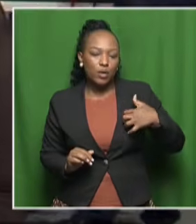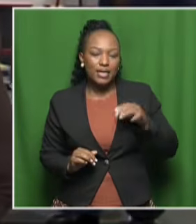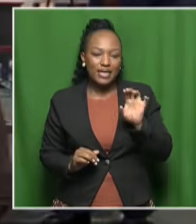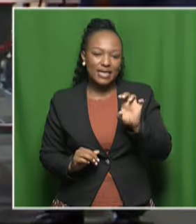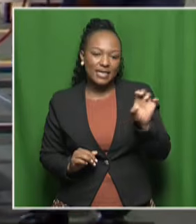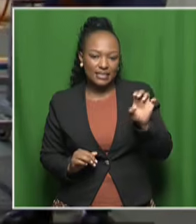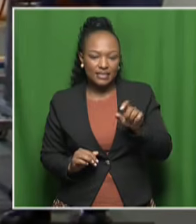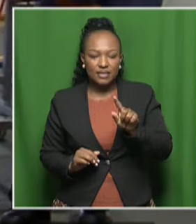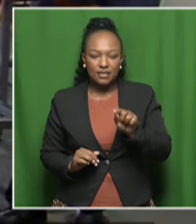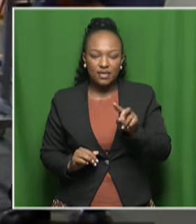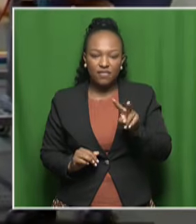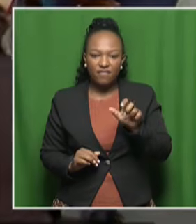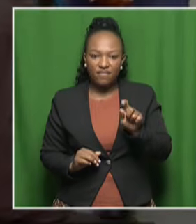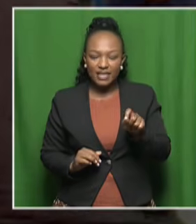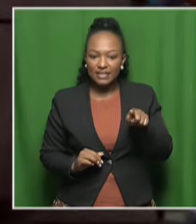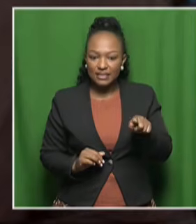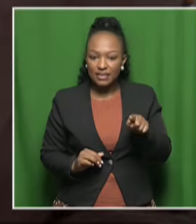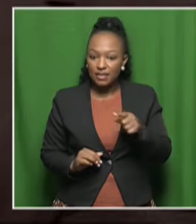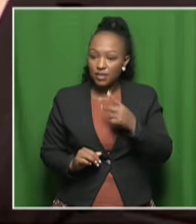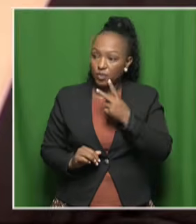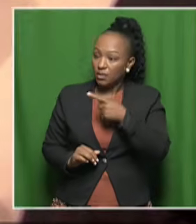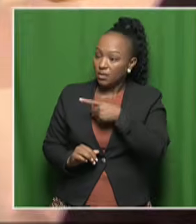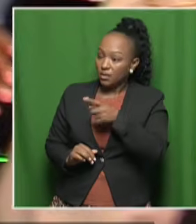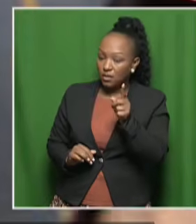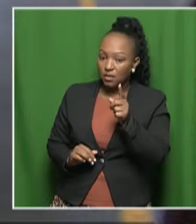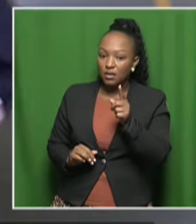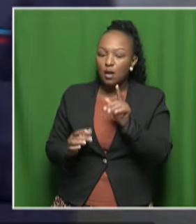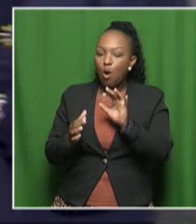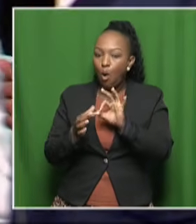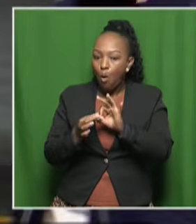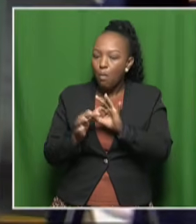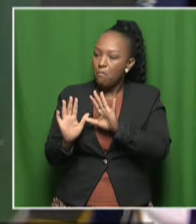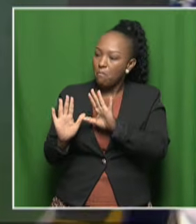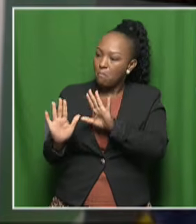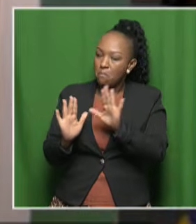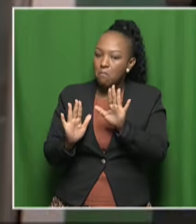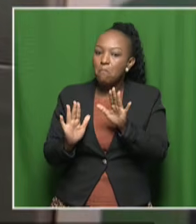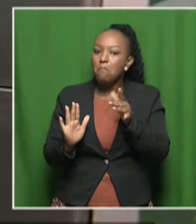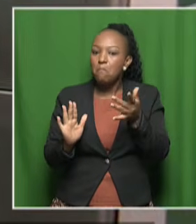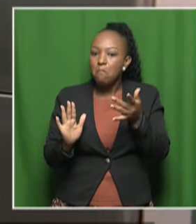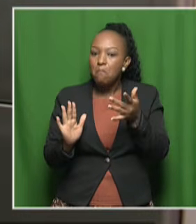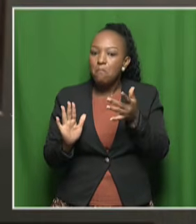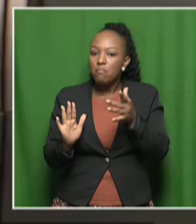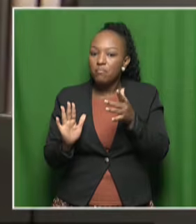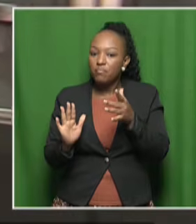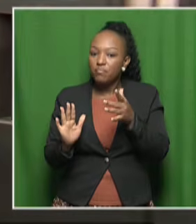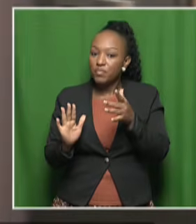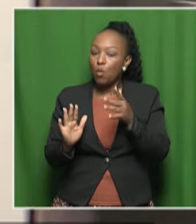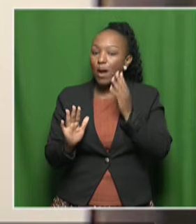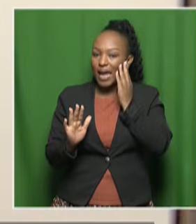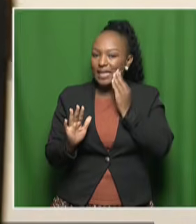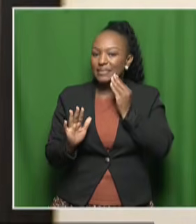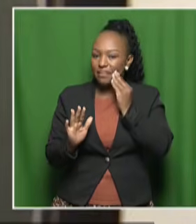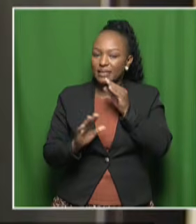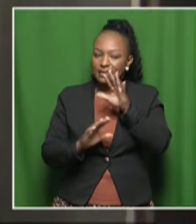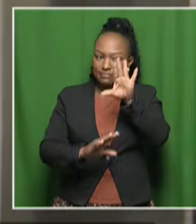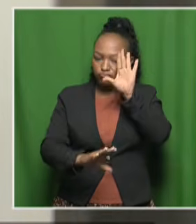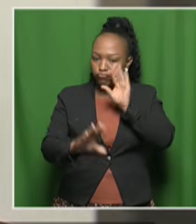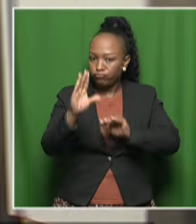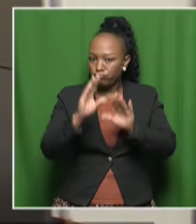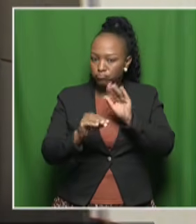TVET College. And as you can see, these are your appliances from your homes, and it is hands-on experiential learning that